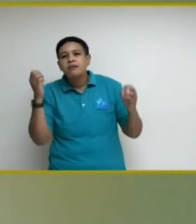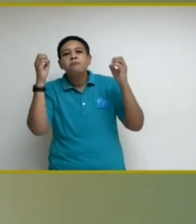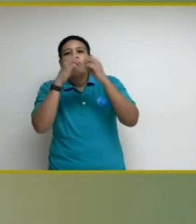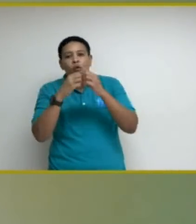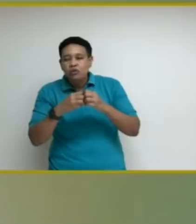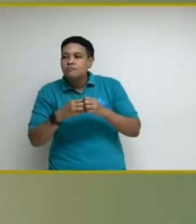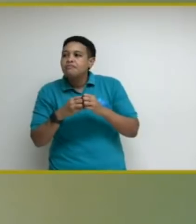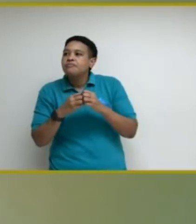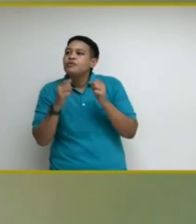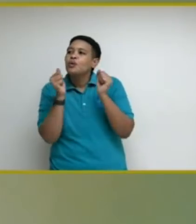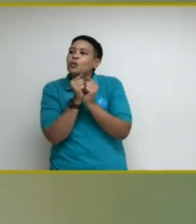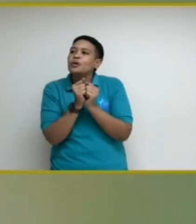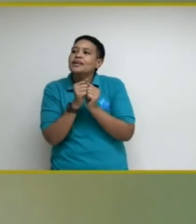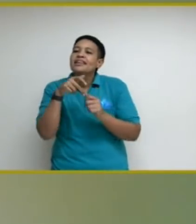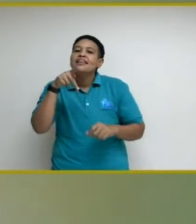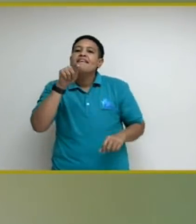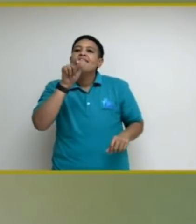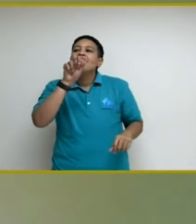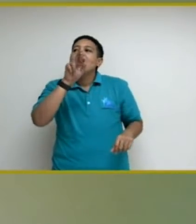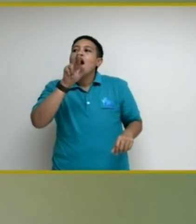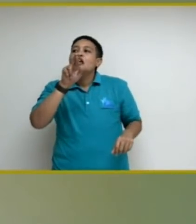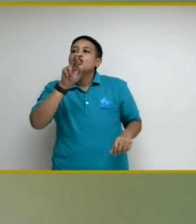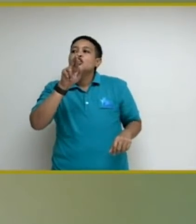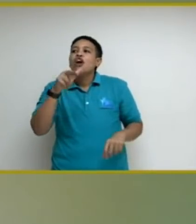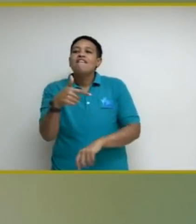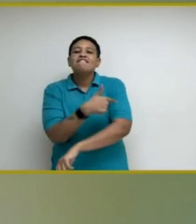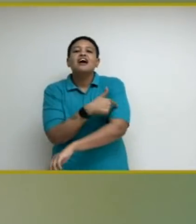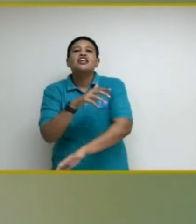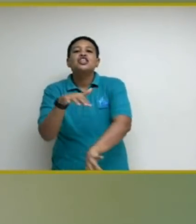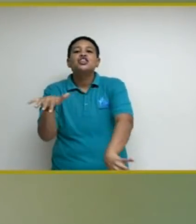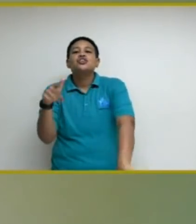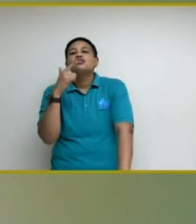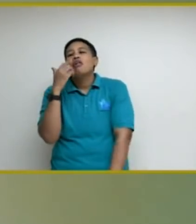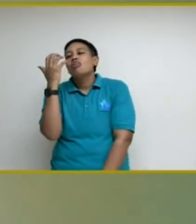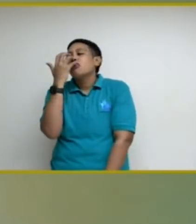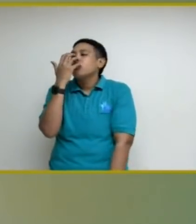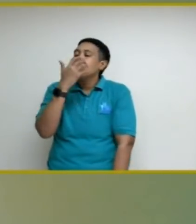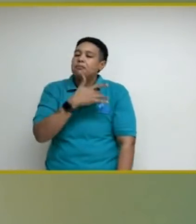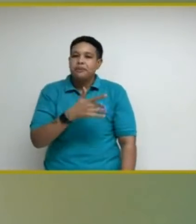more with the Pfizer vaccine at this time.